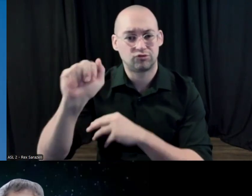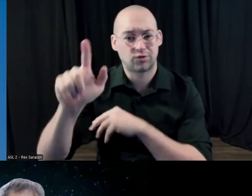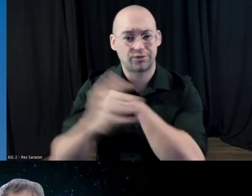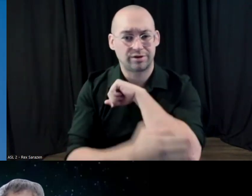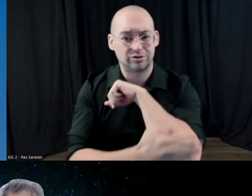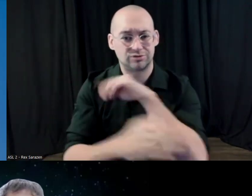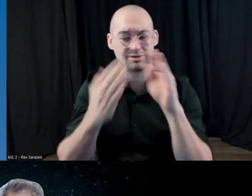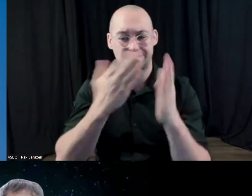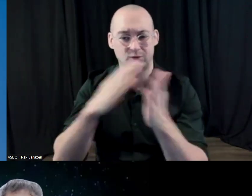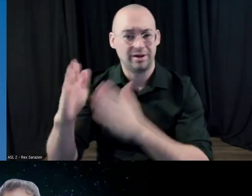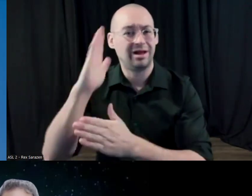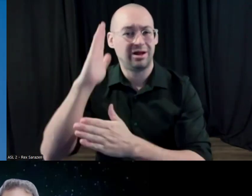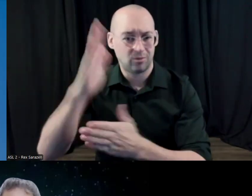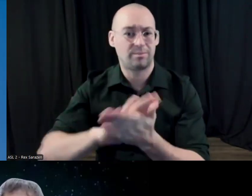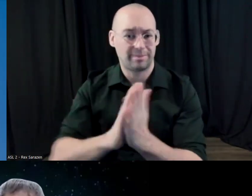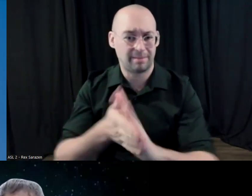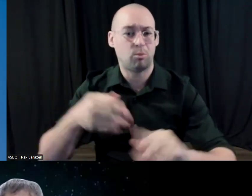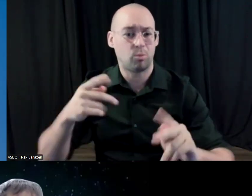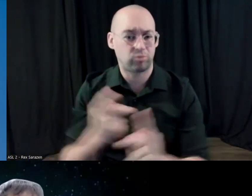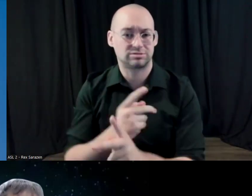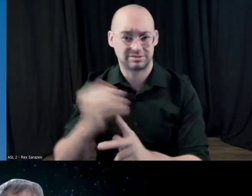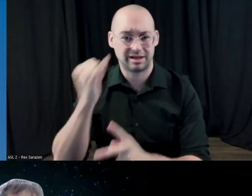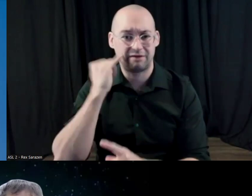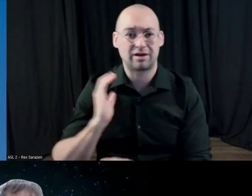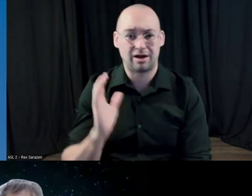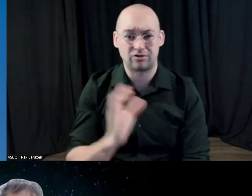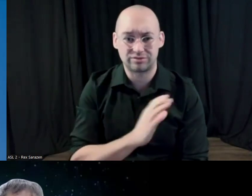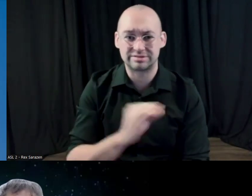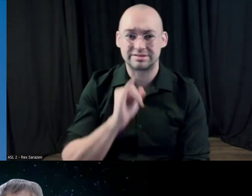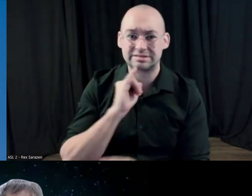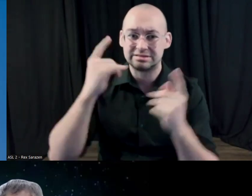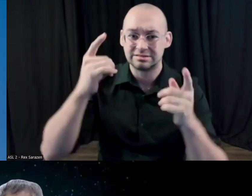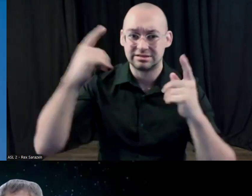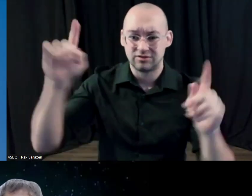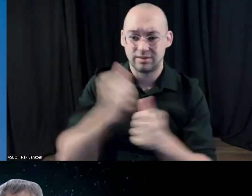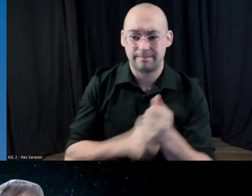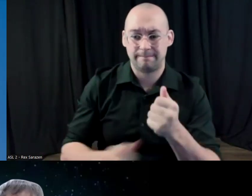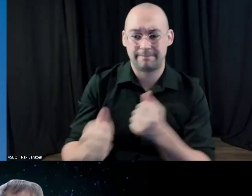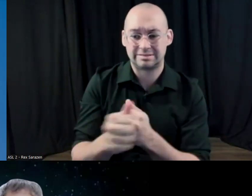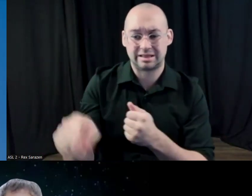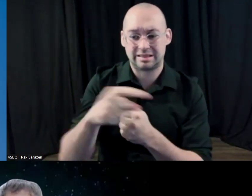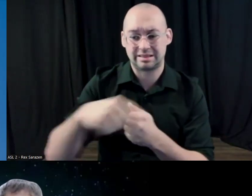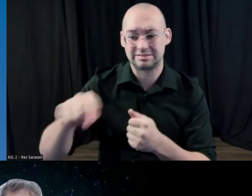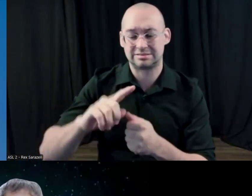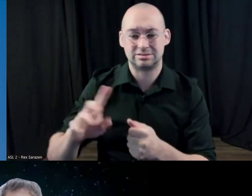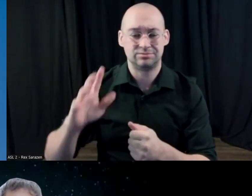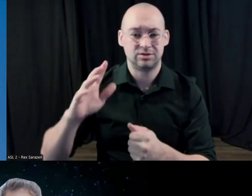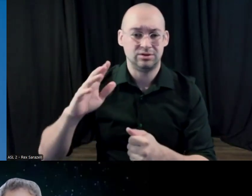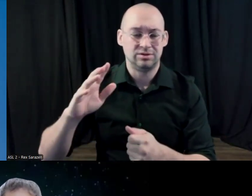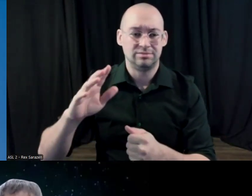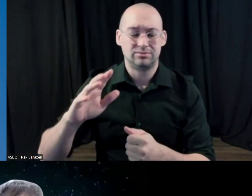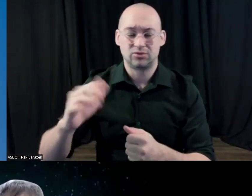worse if Congress is successful in passing these ridiculous